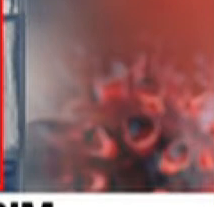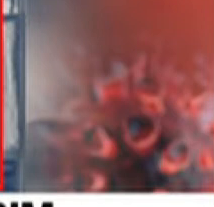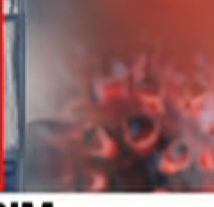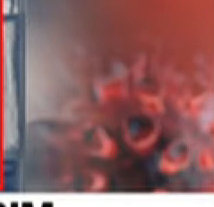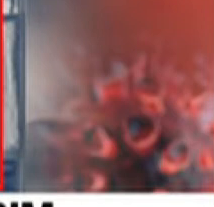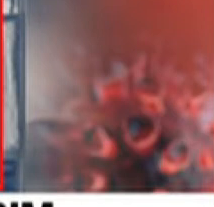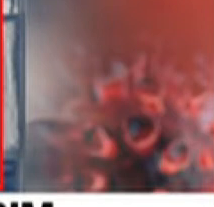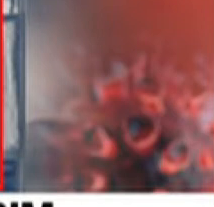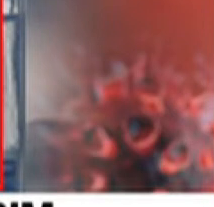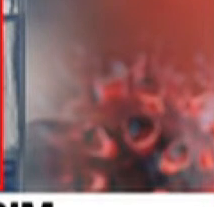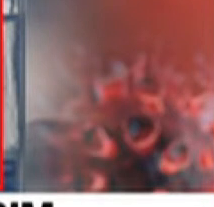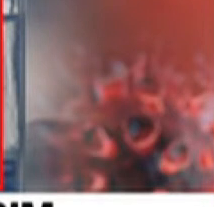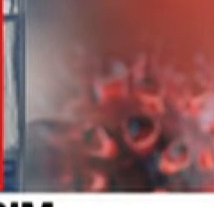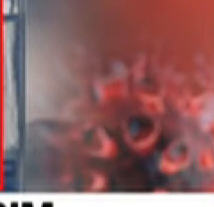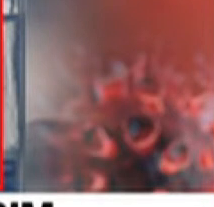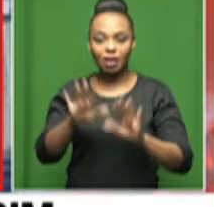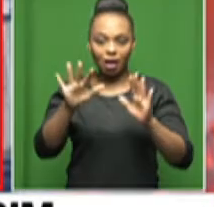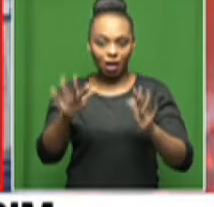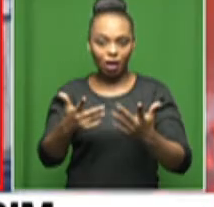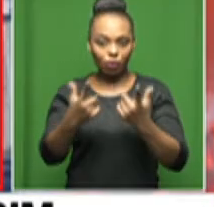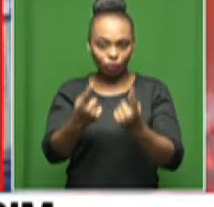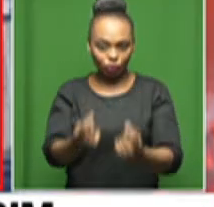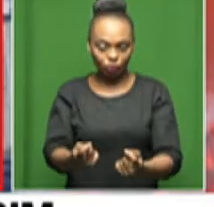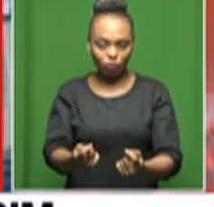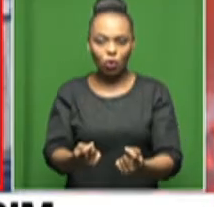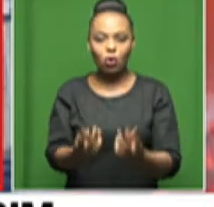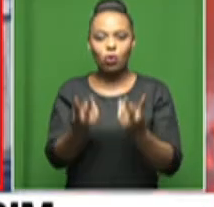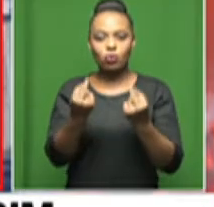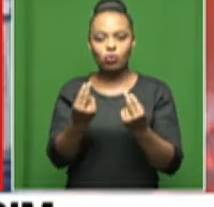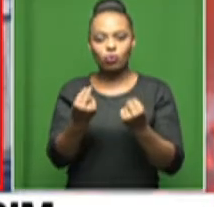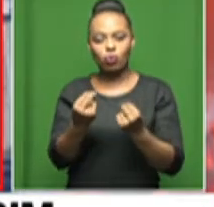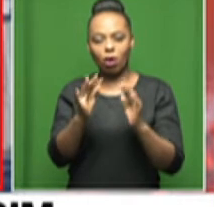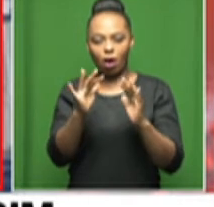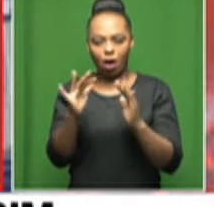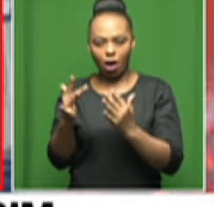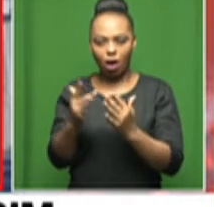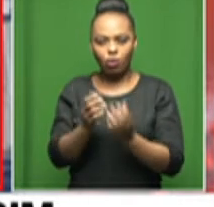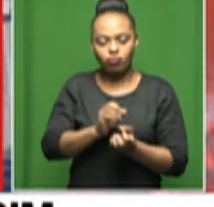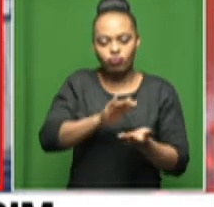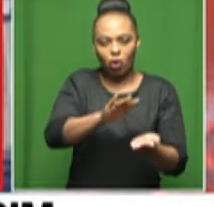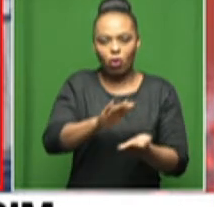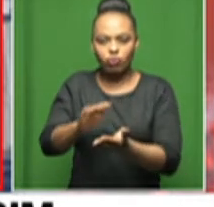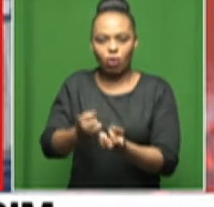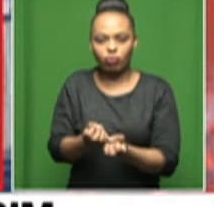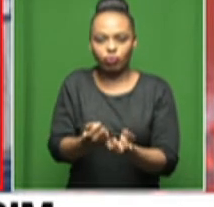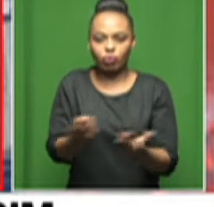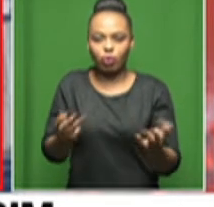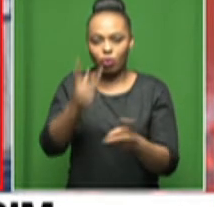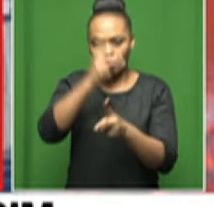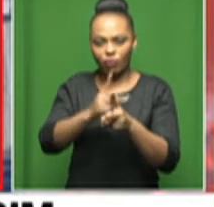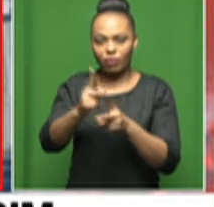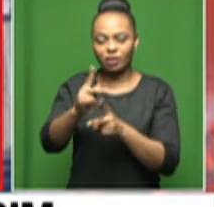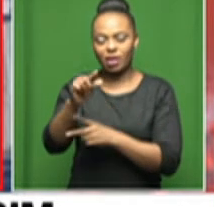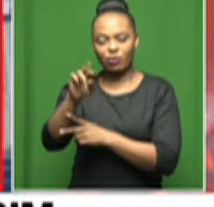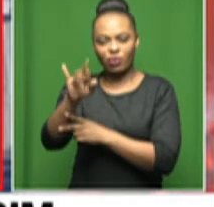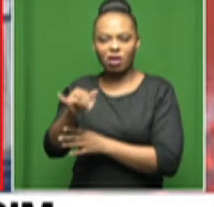And the way we can do that is through the new approach to rollout, which Professor Gray outlined so